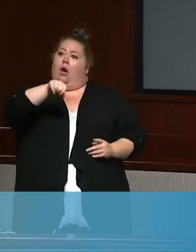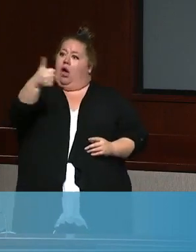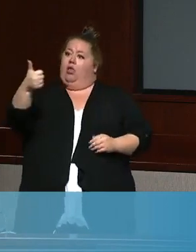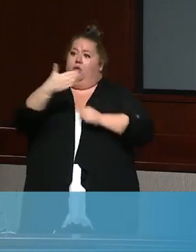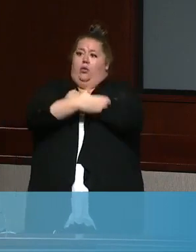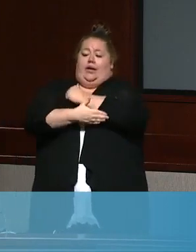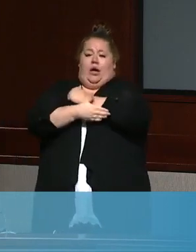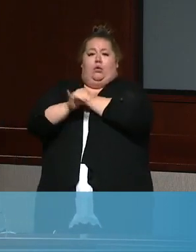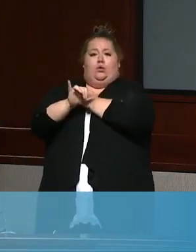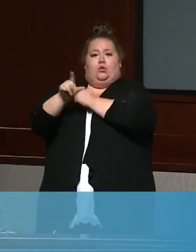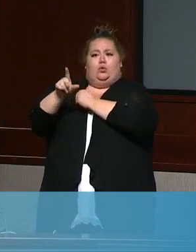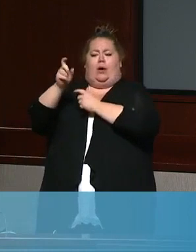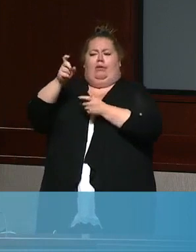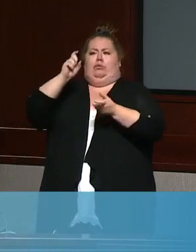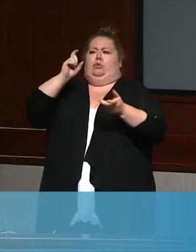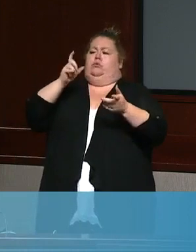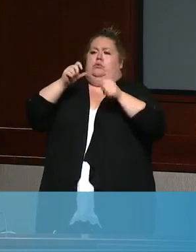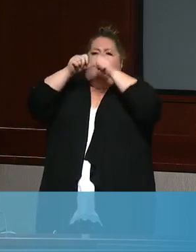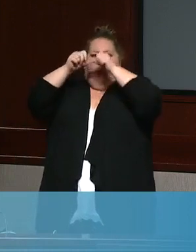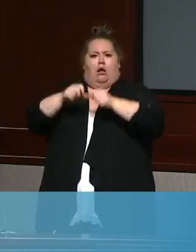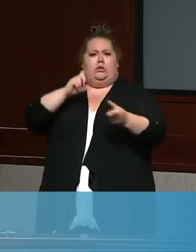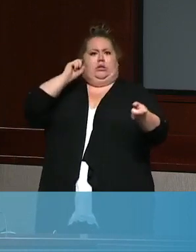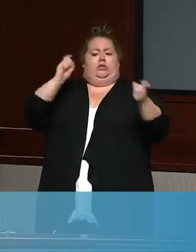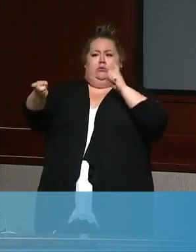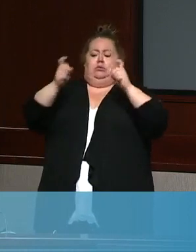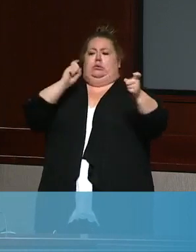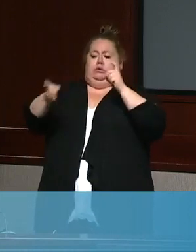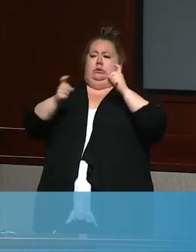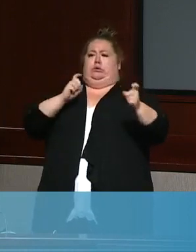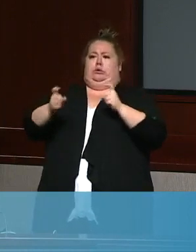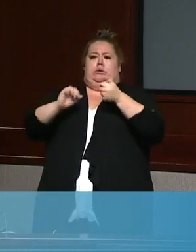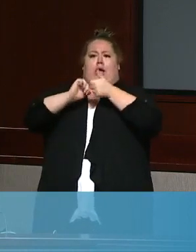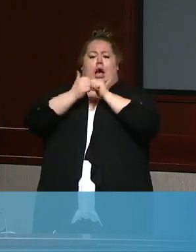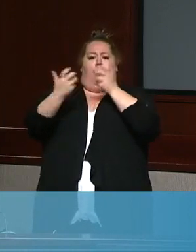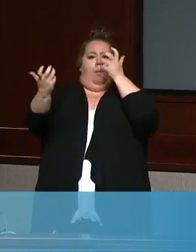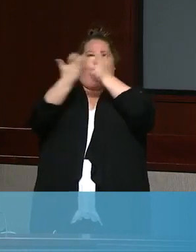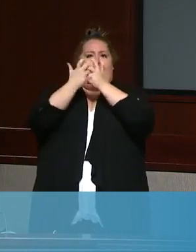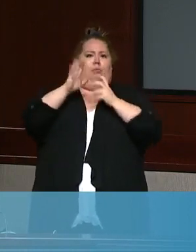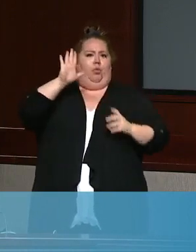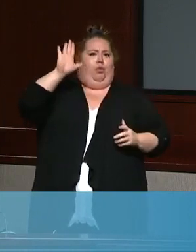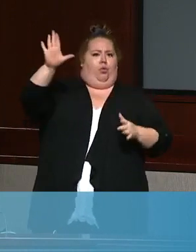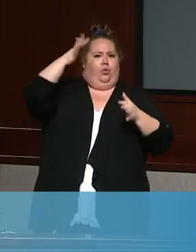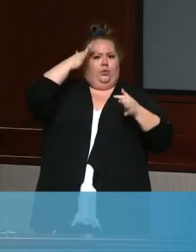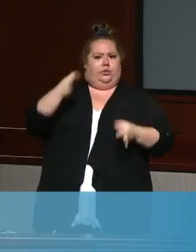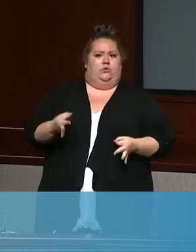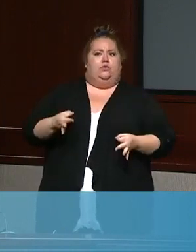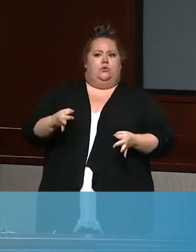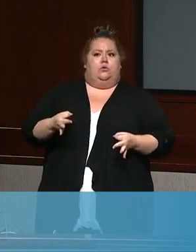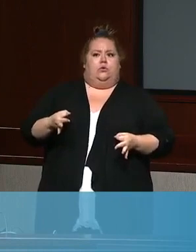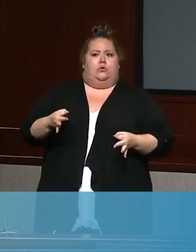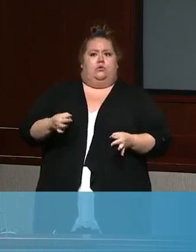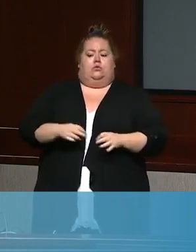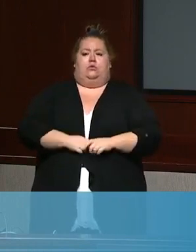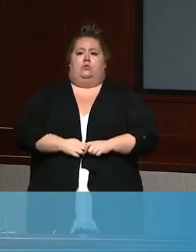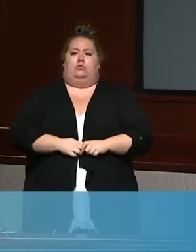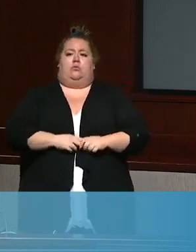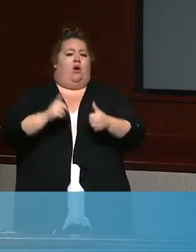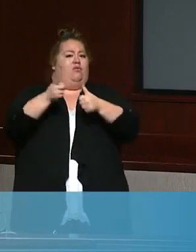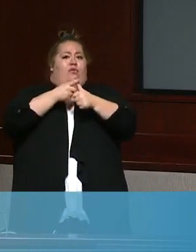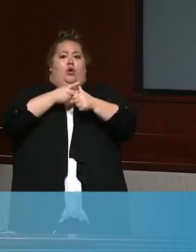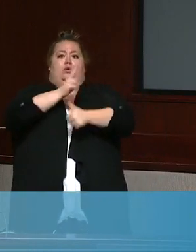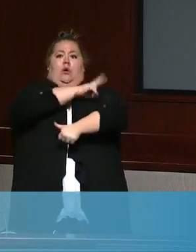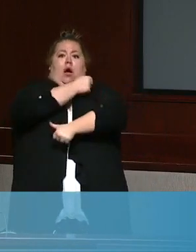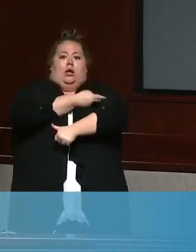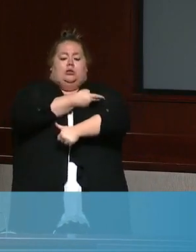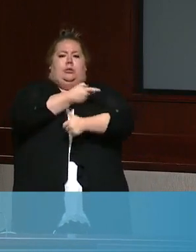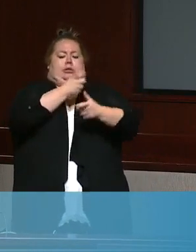change priorities, courses of action to focus on one thing or another. You know, it was hospitalizations at first, and then